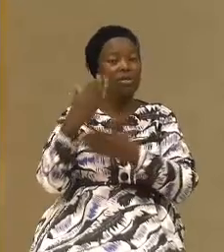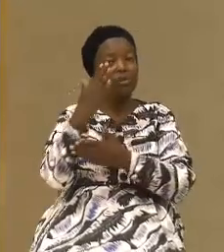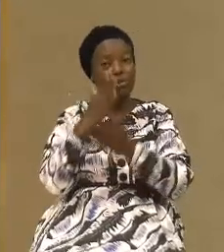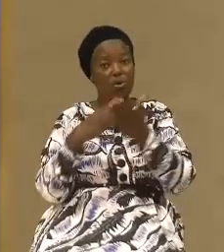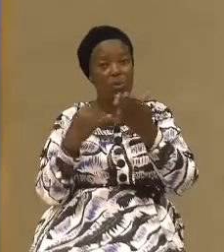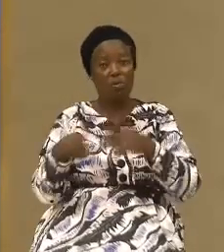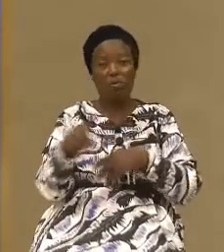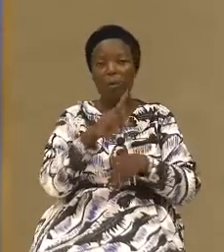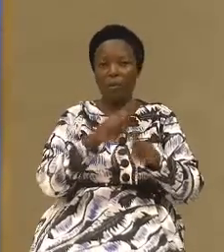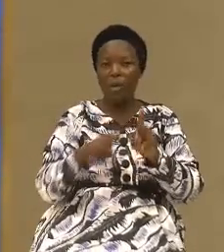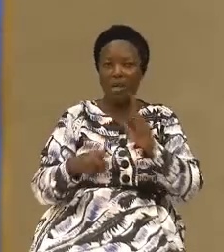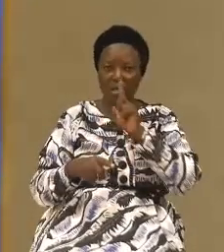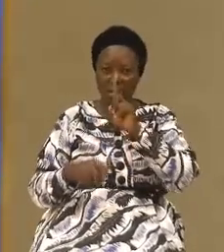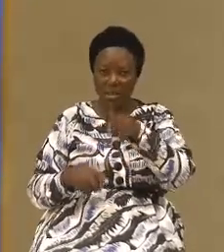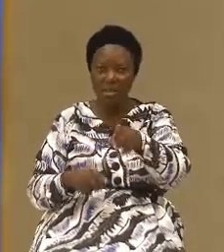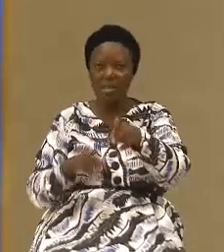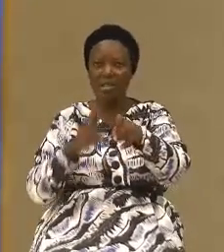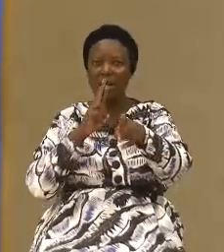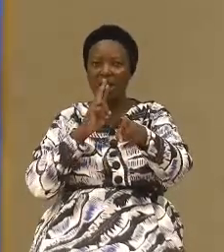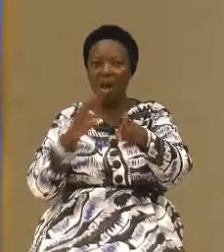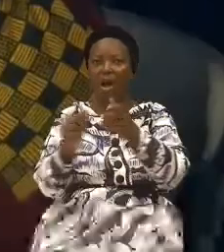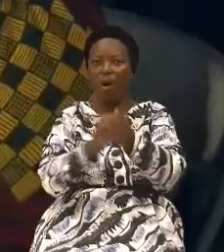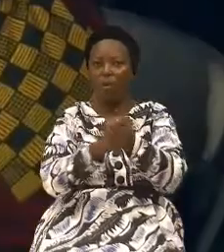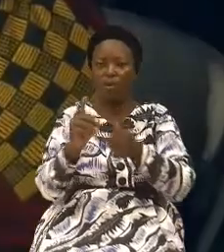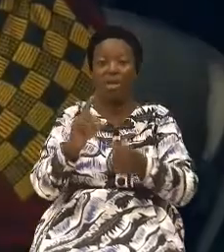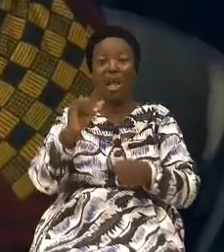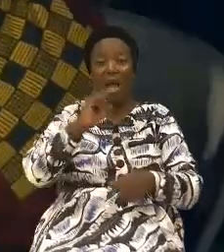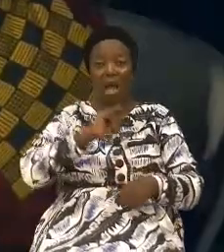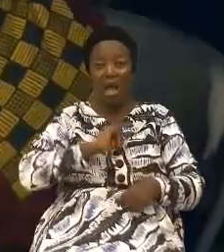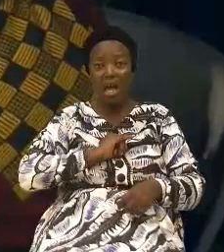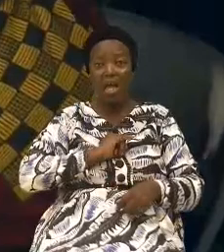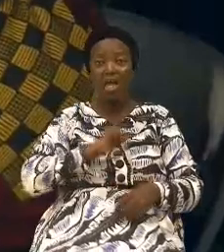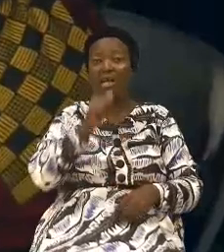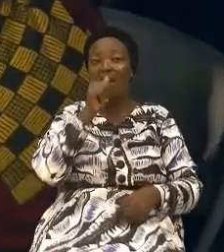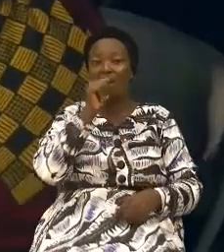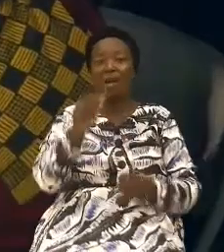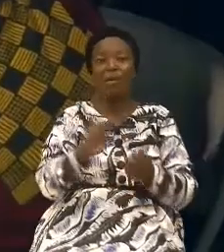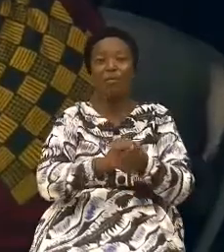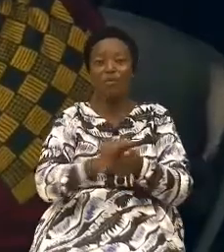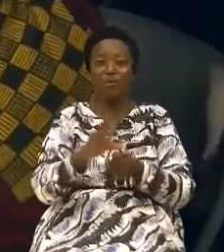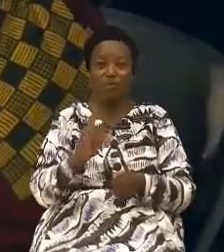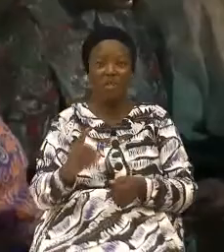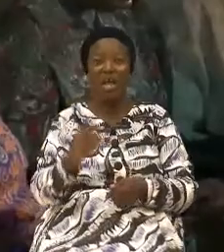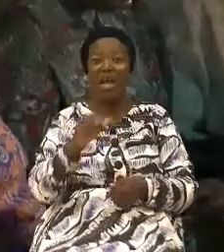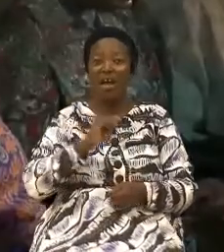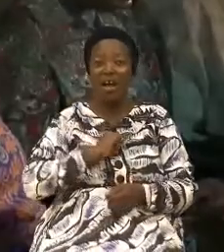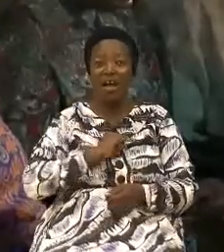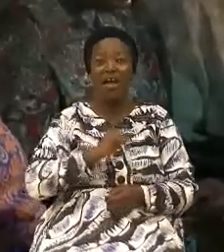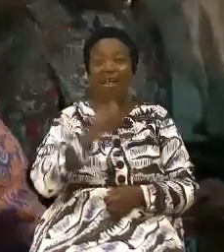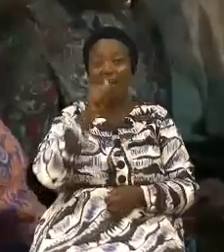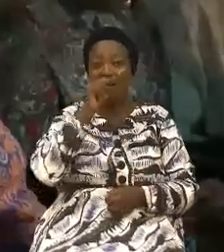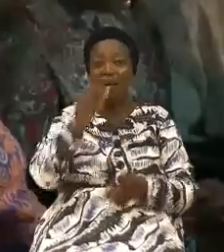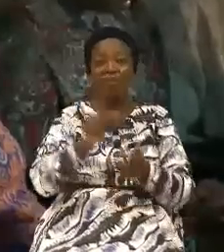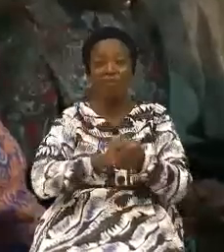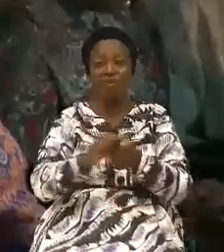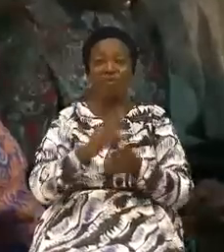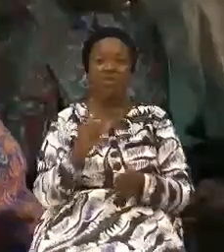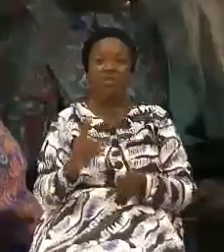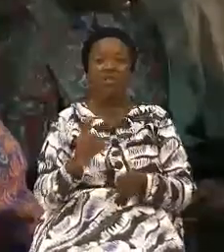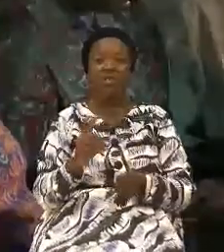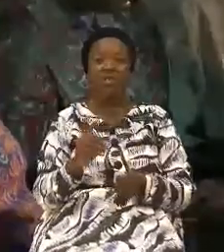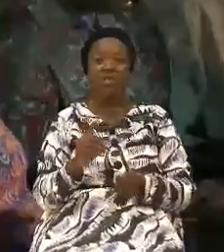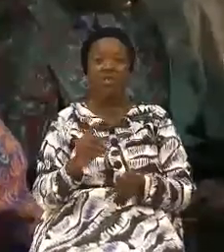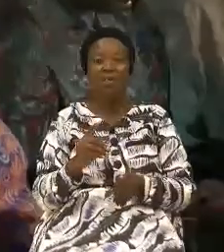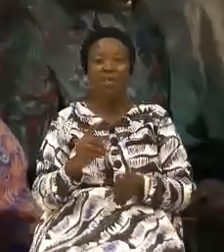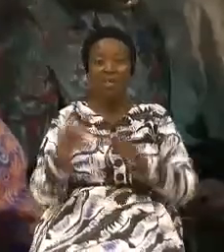washed. I am washed. I am washed. If you say it, it will wash